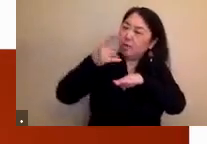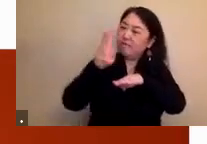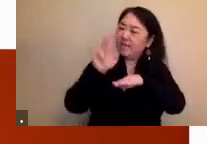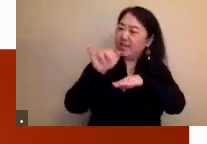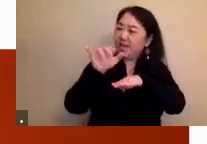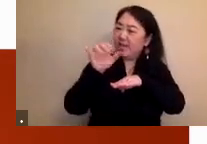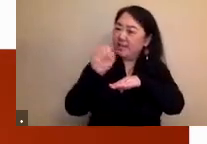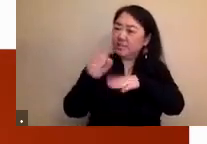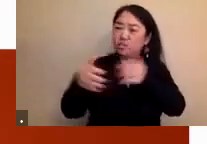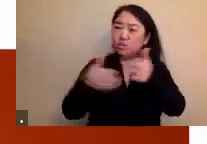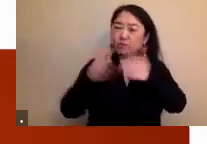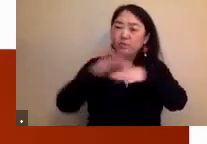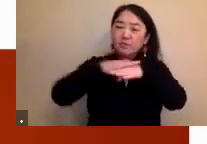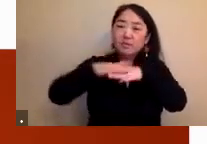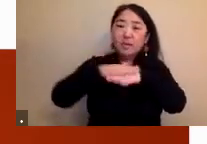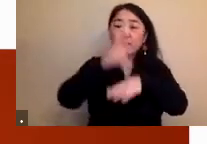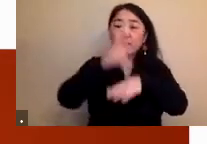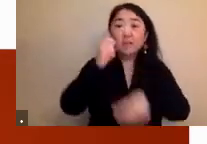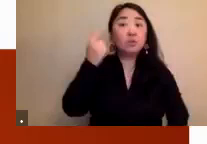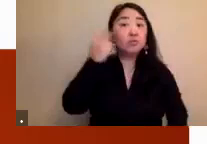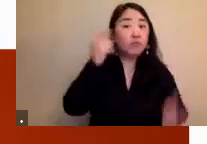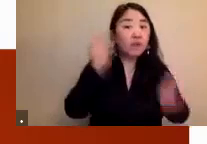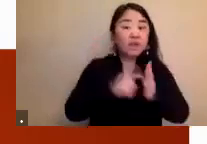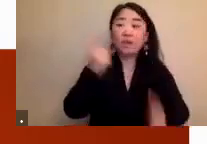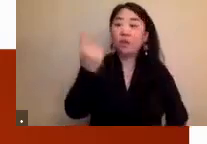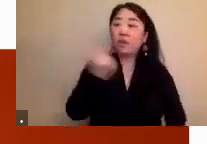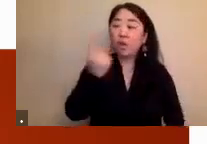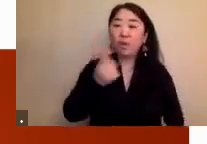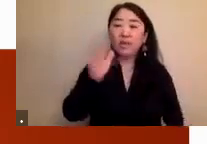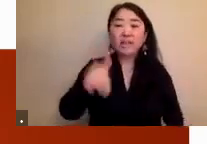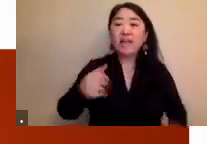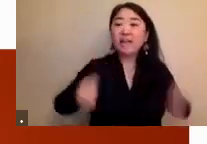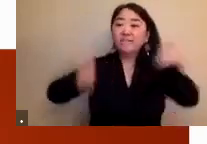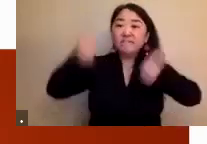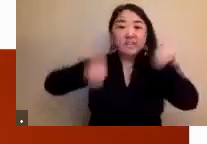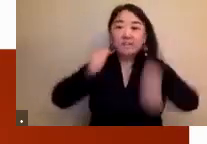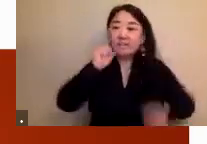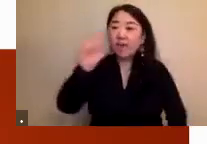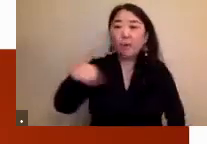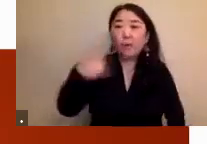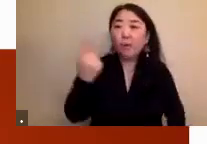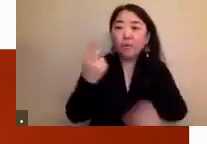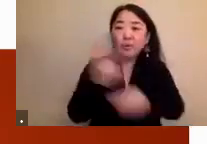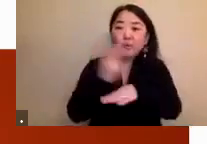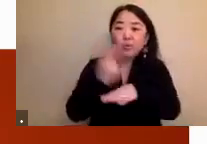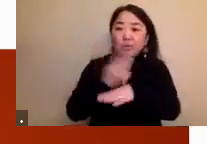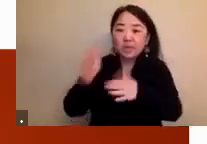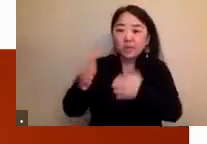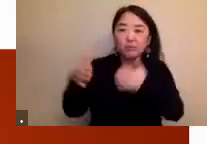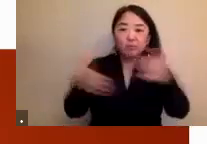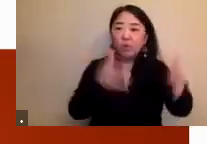that vehicles are not the only thing using the roadways anymore.